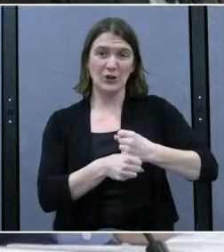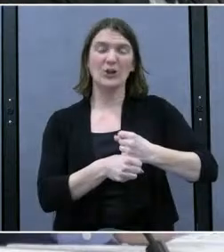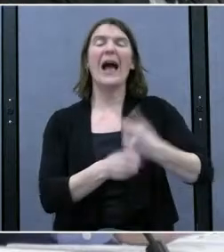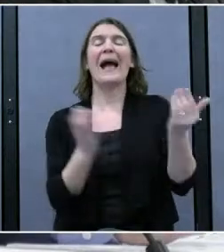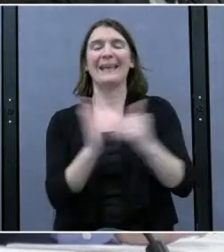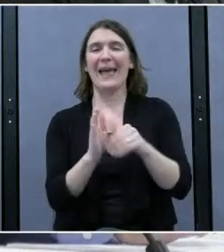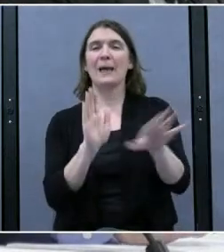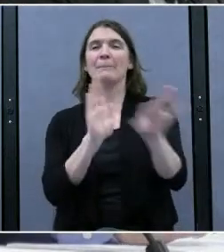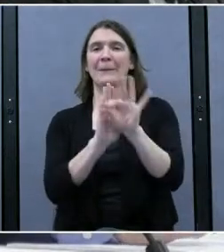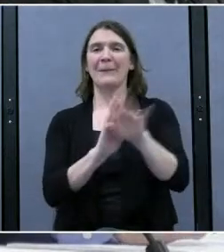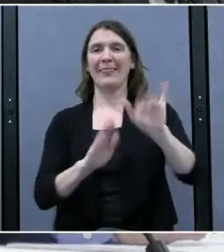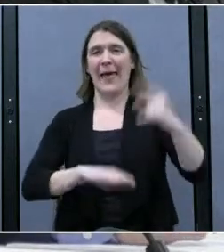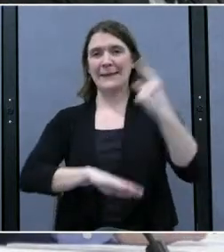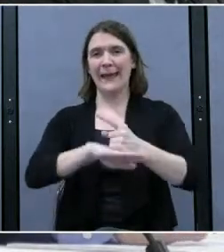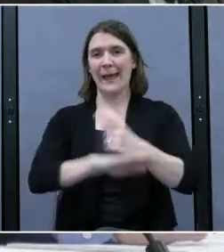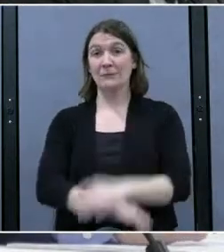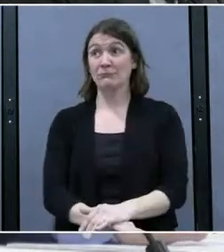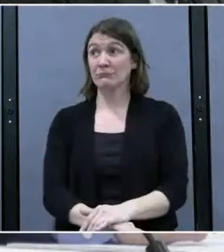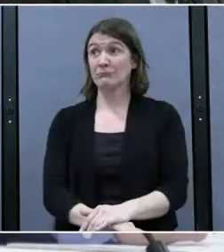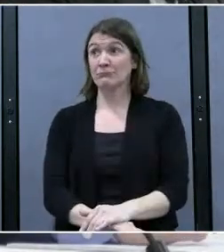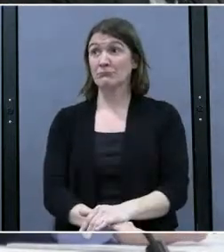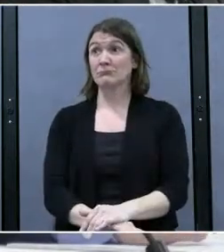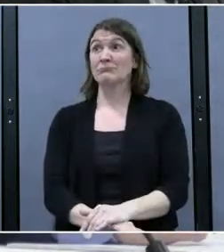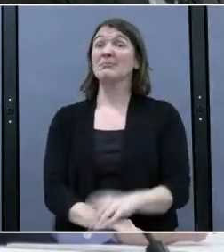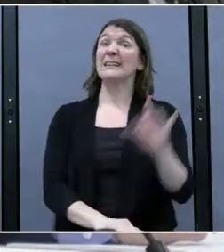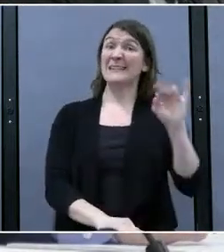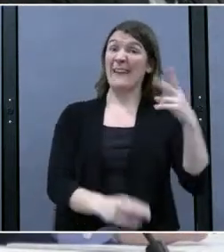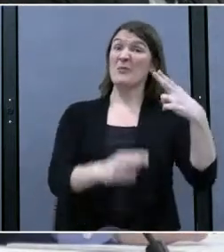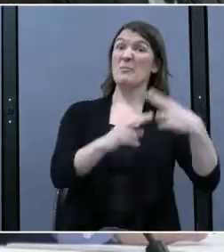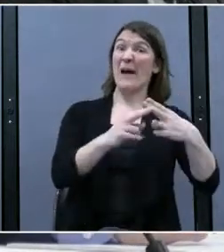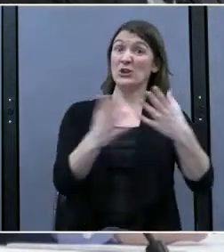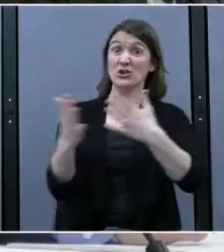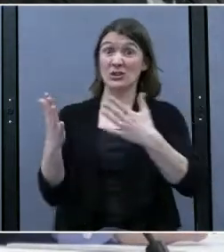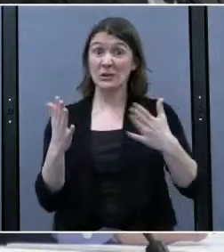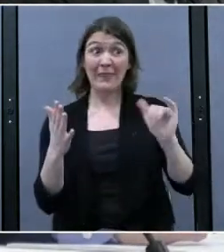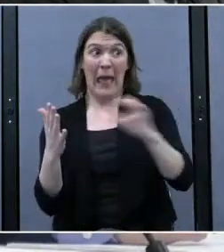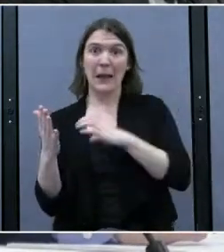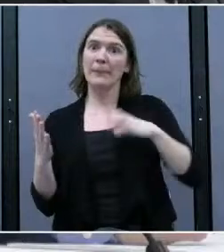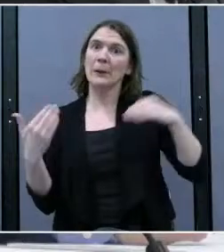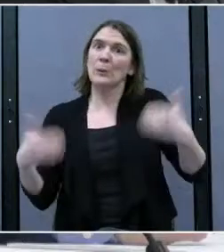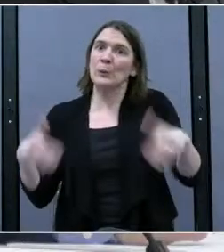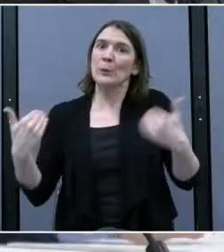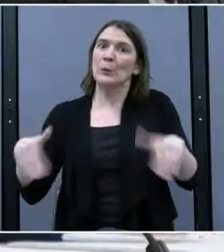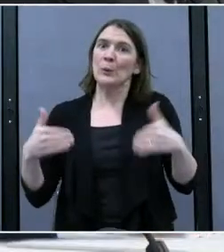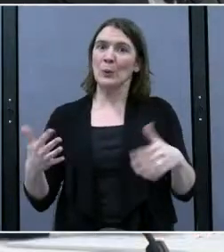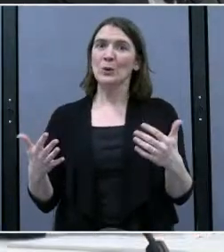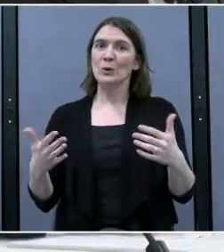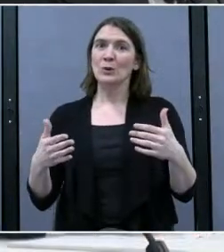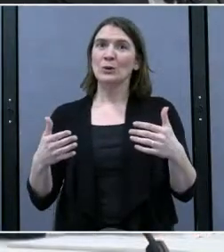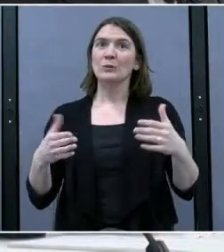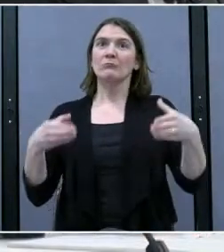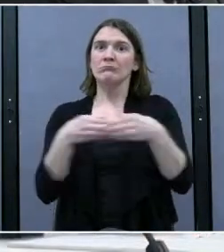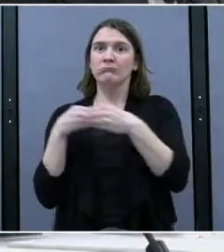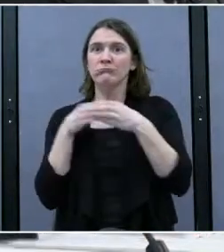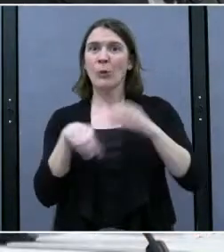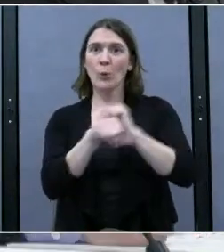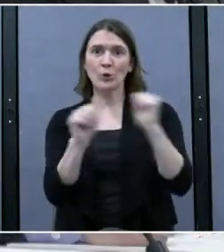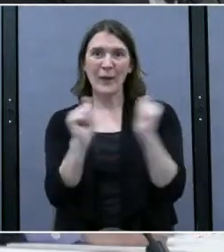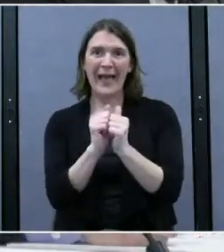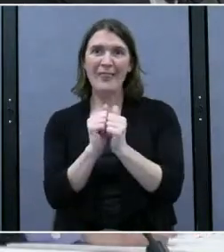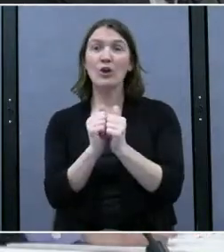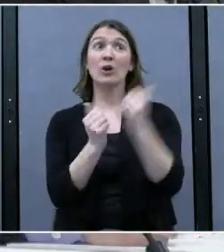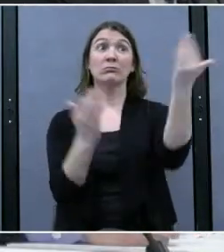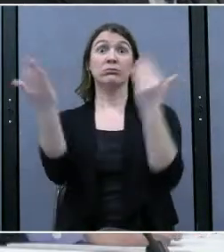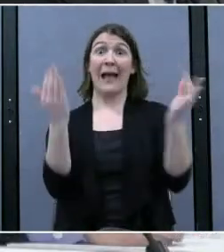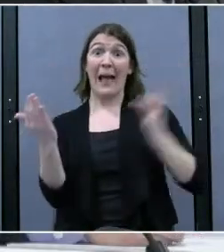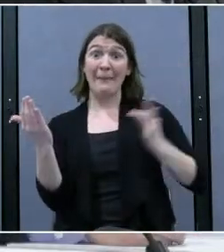to be nominated from the floor. So David kind of spoke about this earlier. His committee worked together to arrive